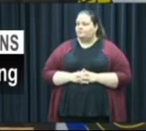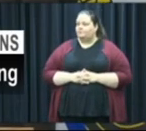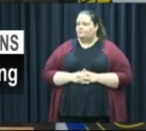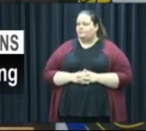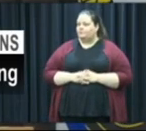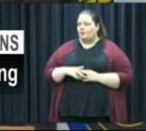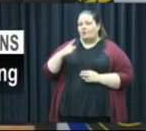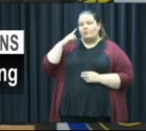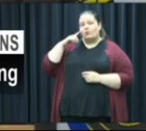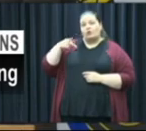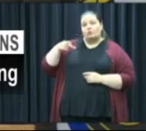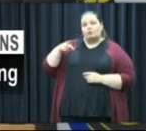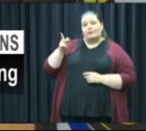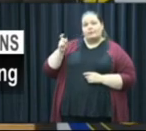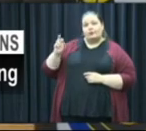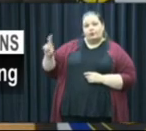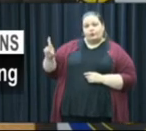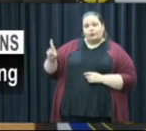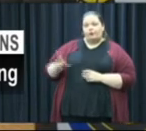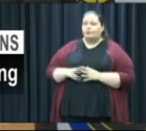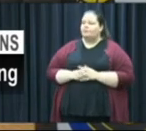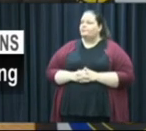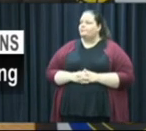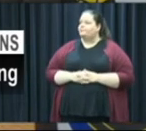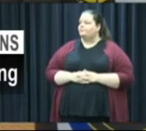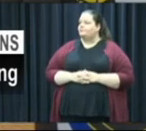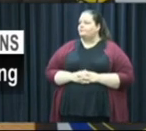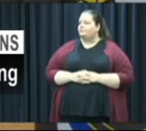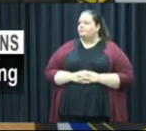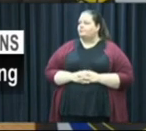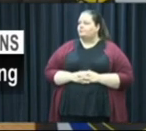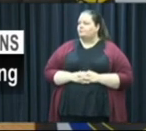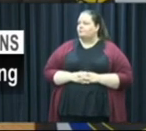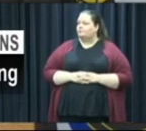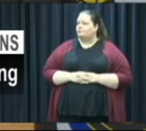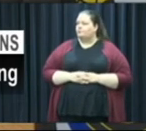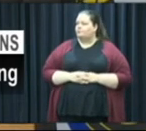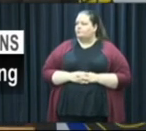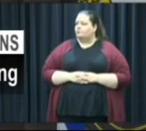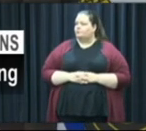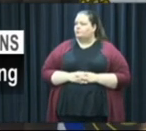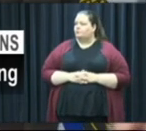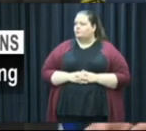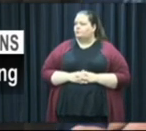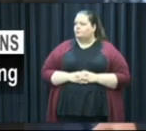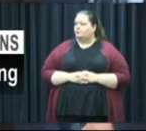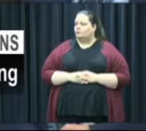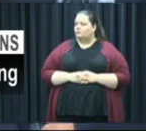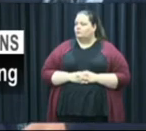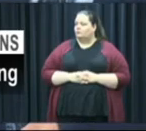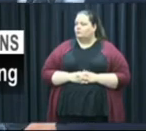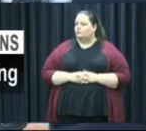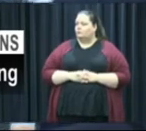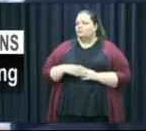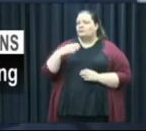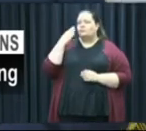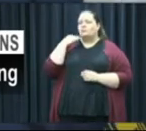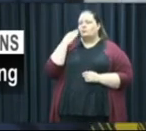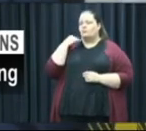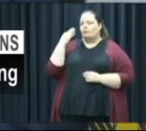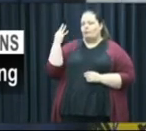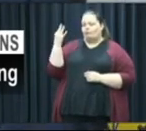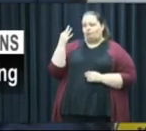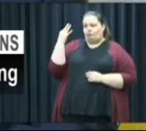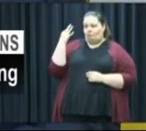Premier. I'm wondering, on Friday, we had seen and put out to the public, and the government of New Brunswick did as